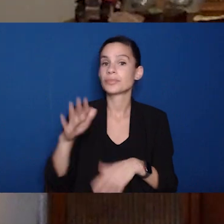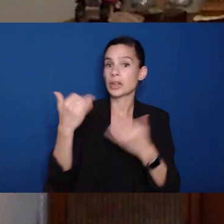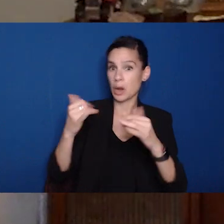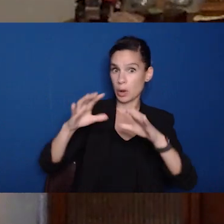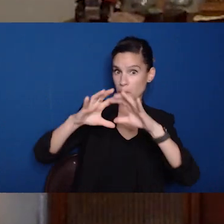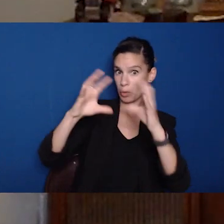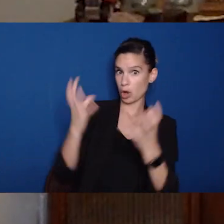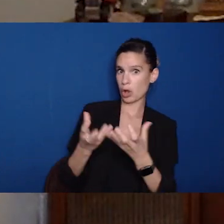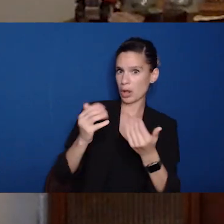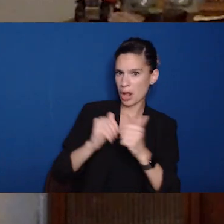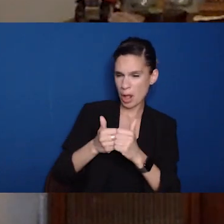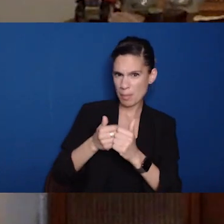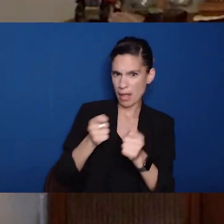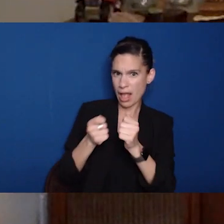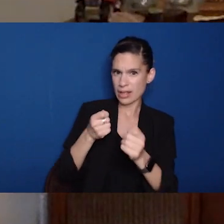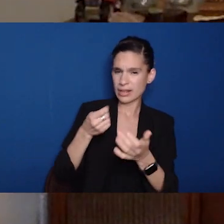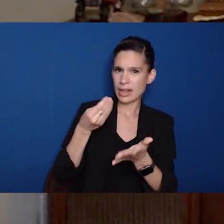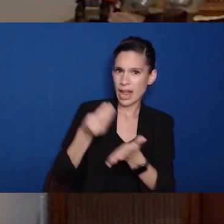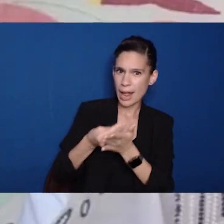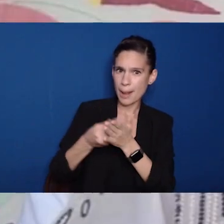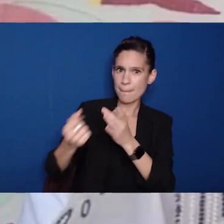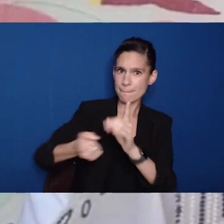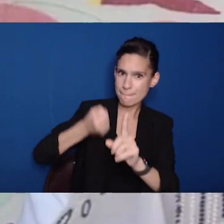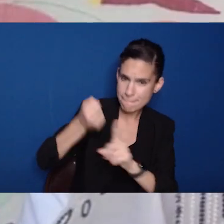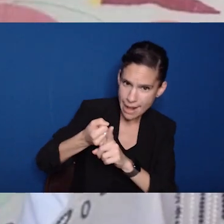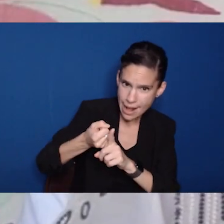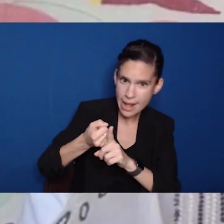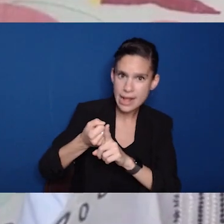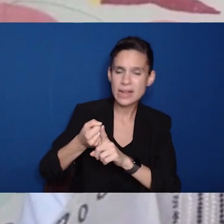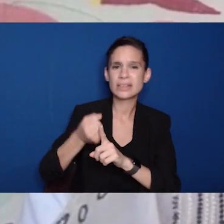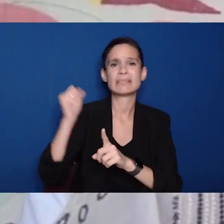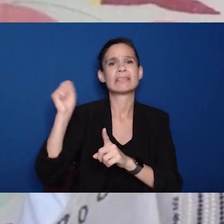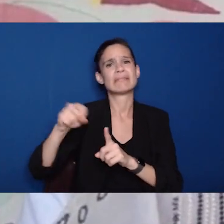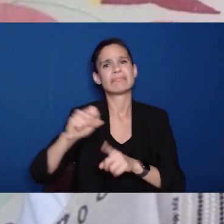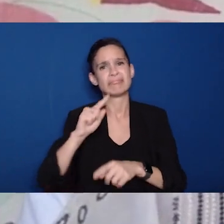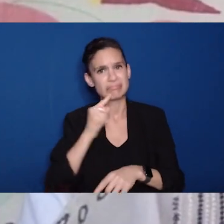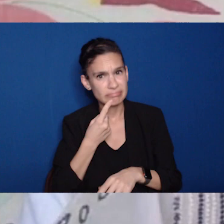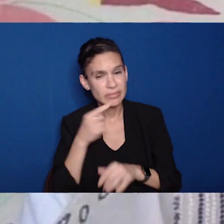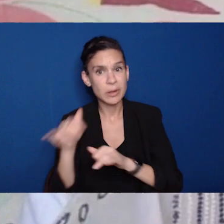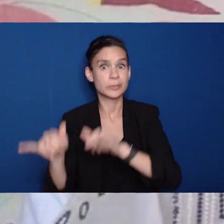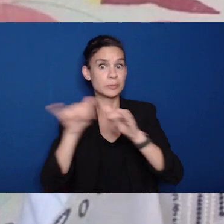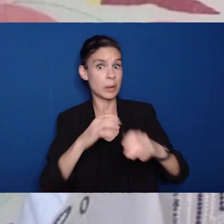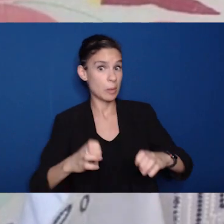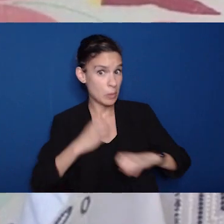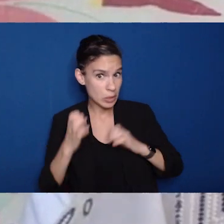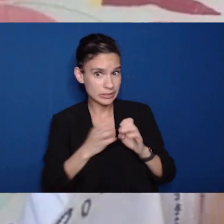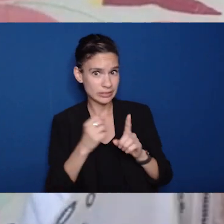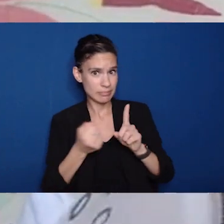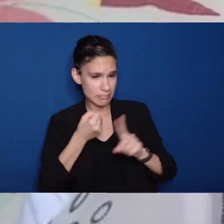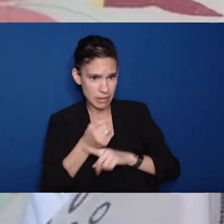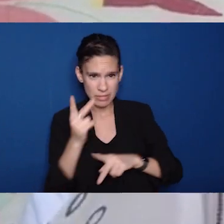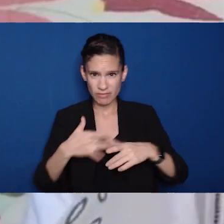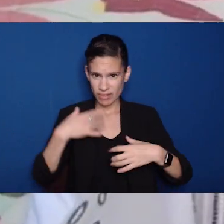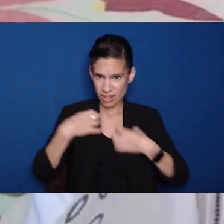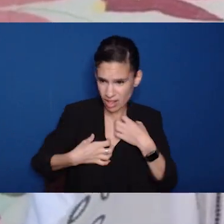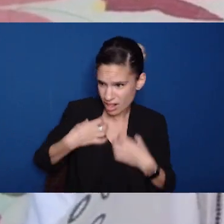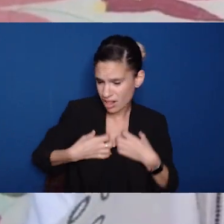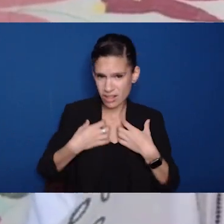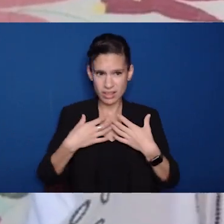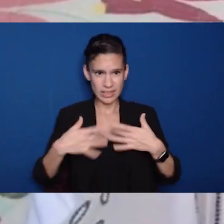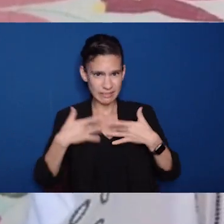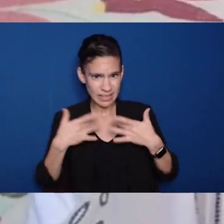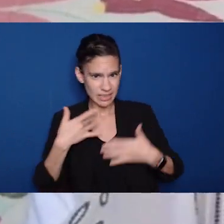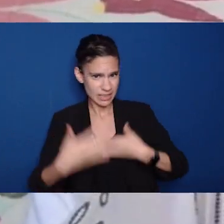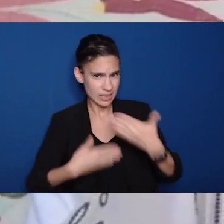the economic backlashes that are to come? It's not just economic, it's emotional as well. And let's start with that. On